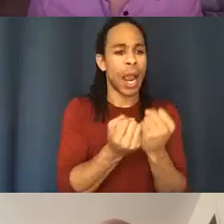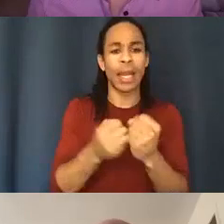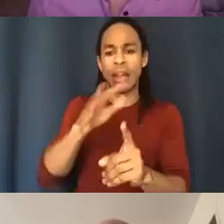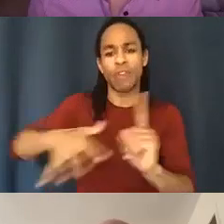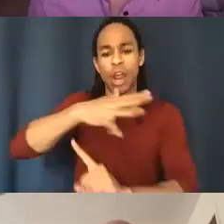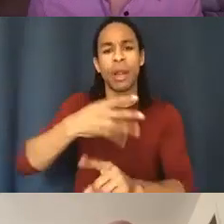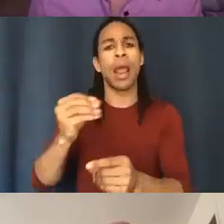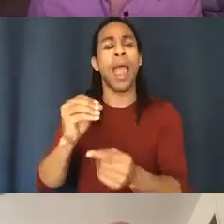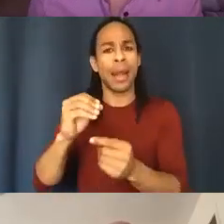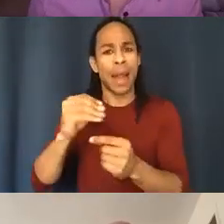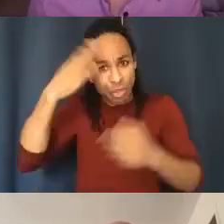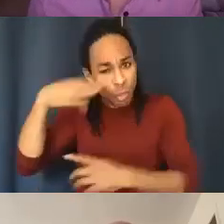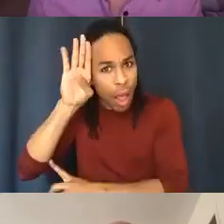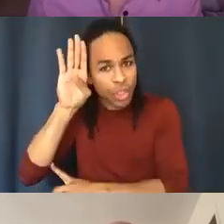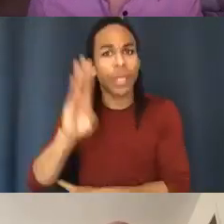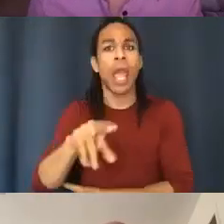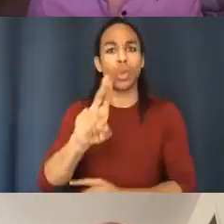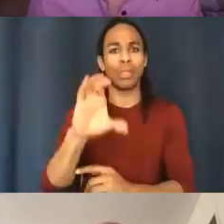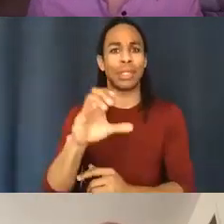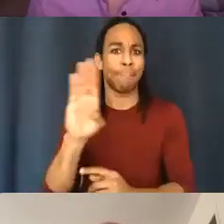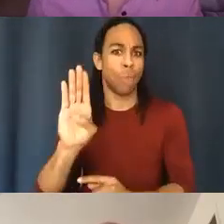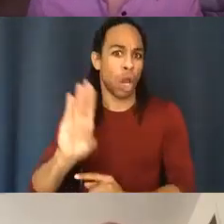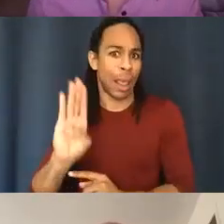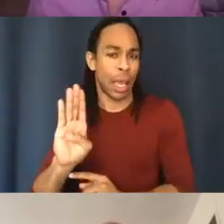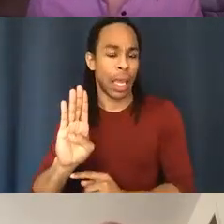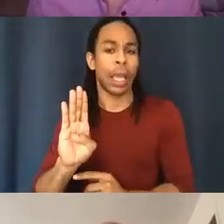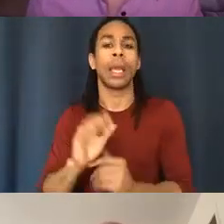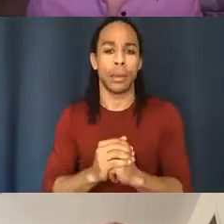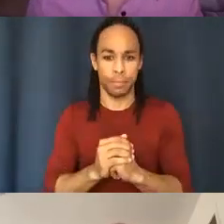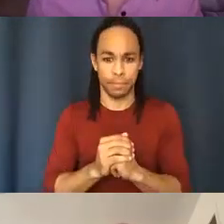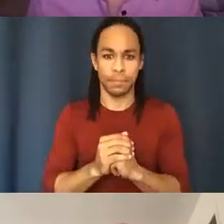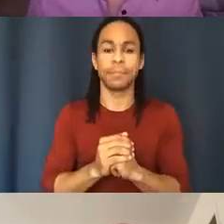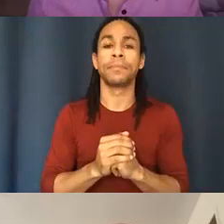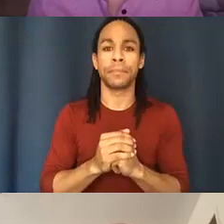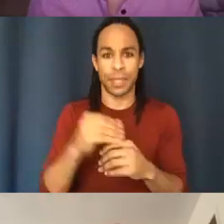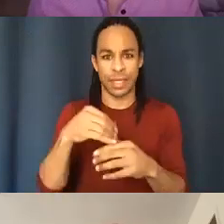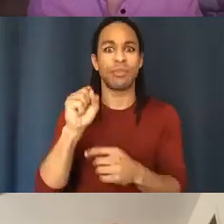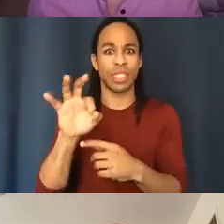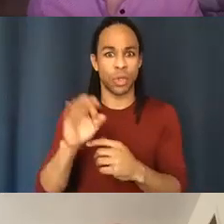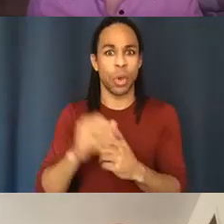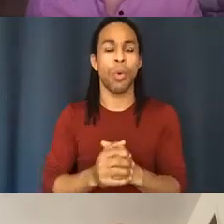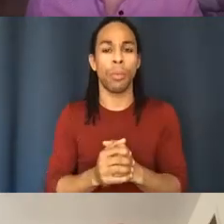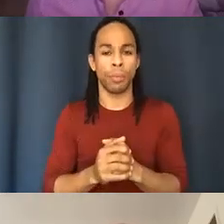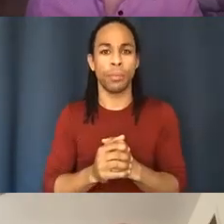Berkeley and UCSF. And it's great to be with all of you here today. Next slide.